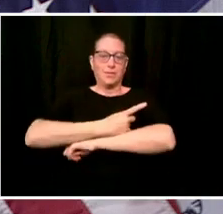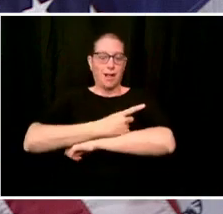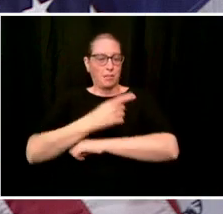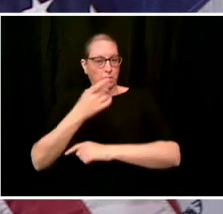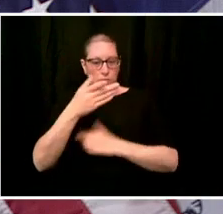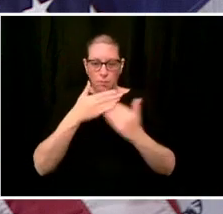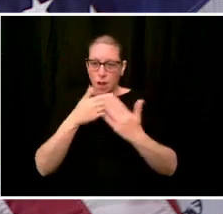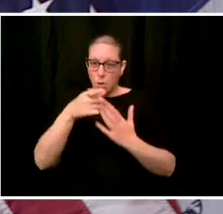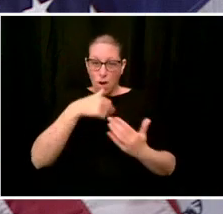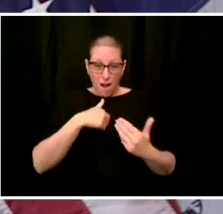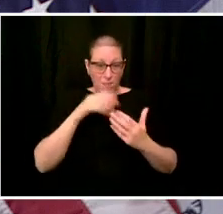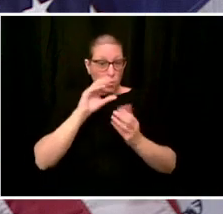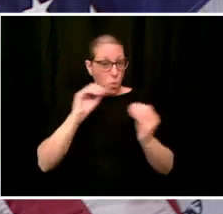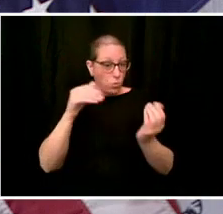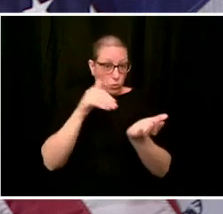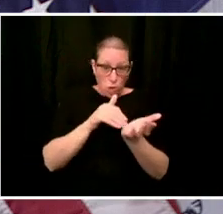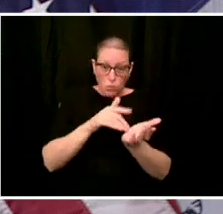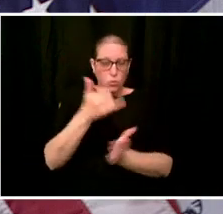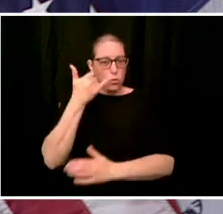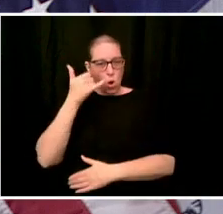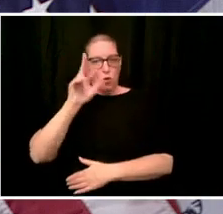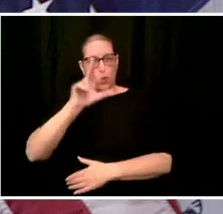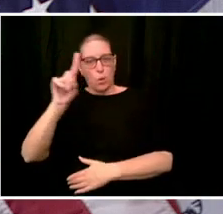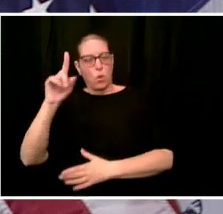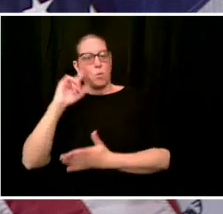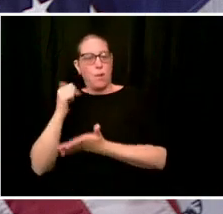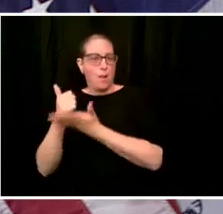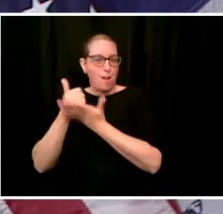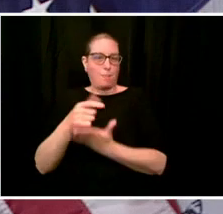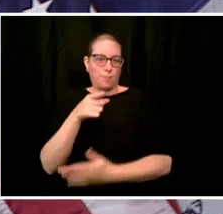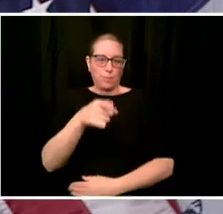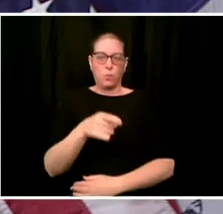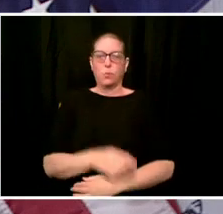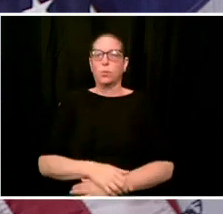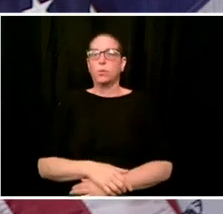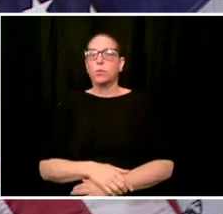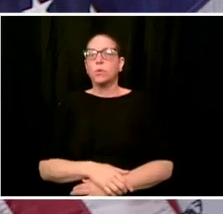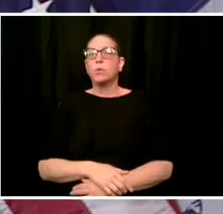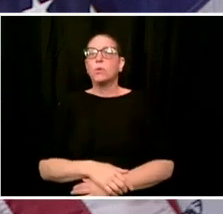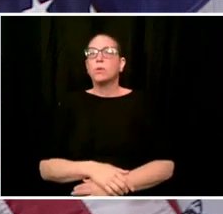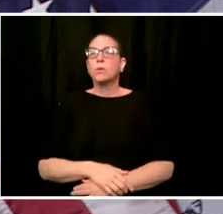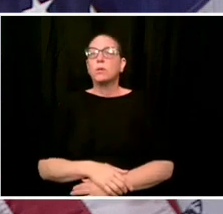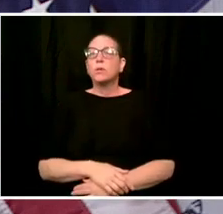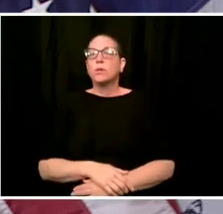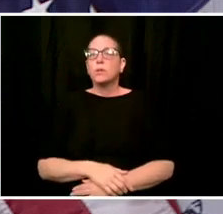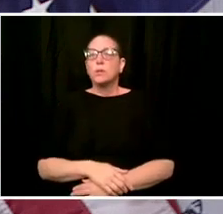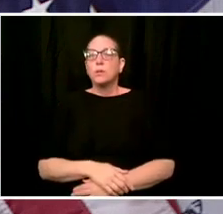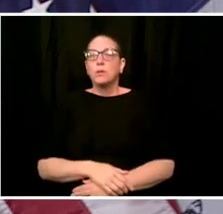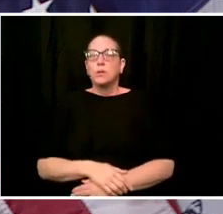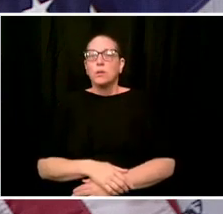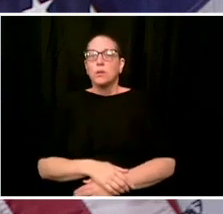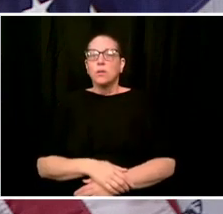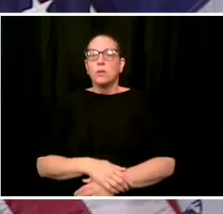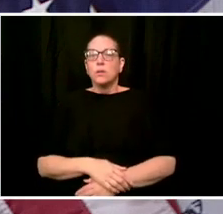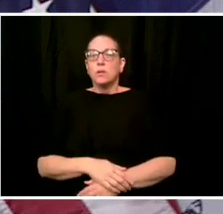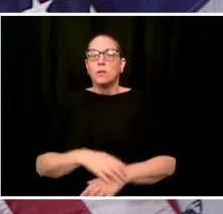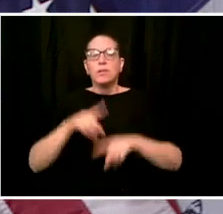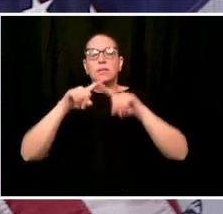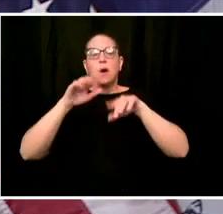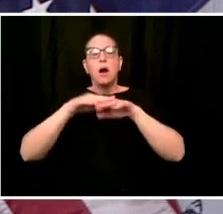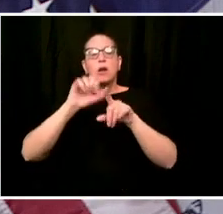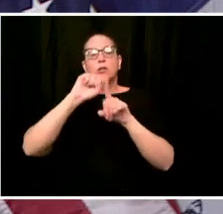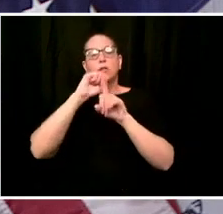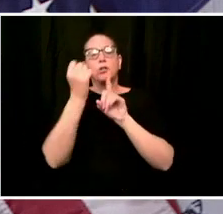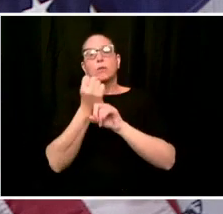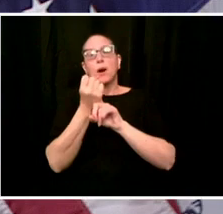child, that's available. But the fact is, depending on the situation, of course, if a child needs to be seen